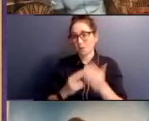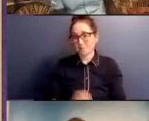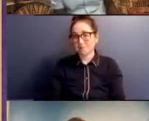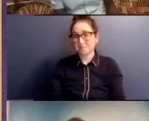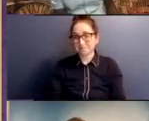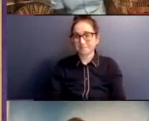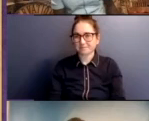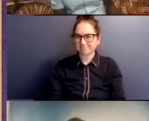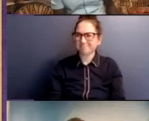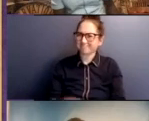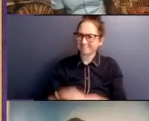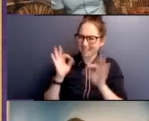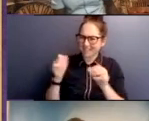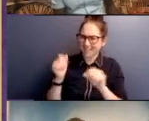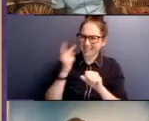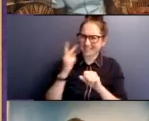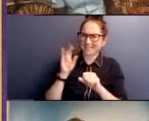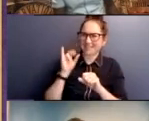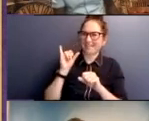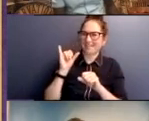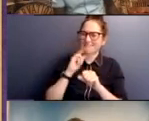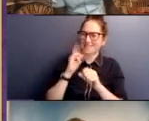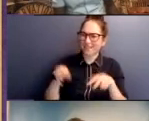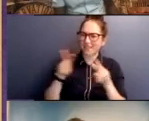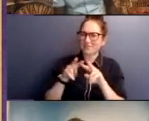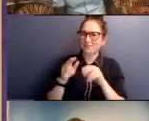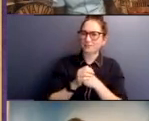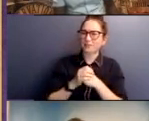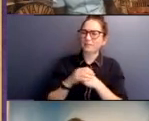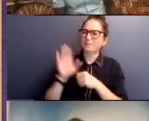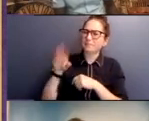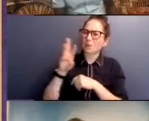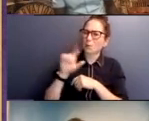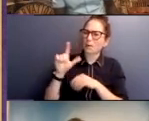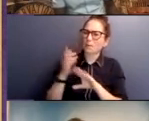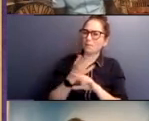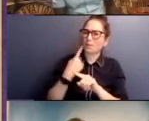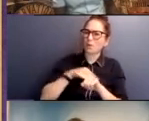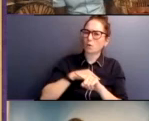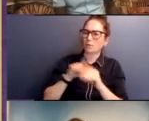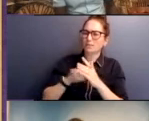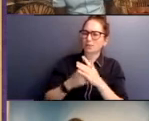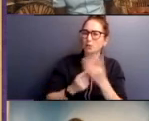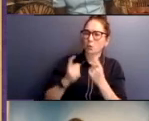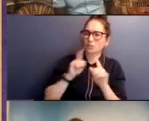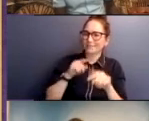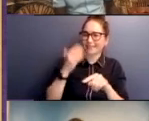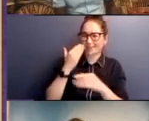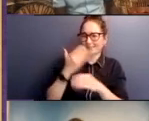I can definitely see the value in all of this. So yeah. Will, before we hop into the Q&A, because I know we're running out of